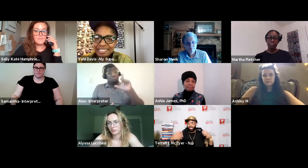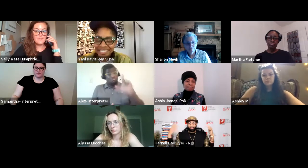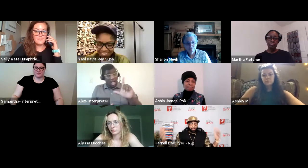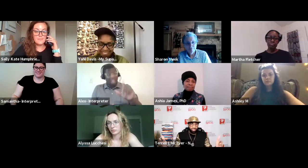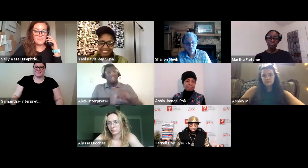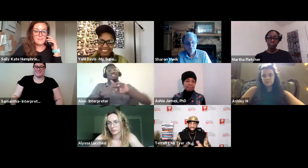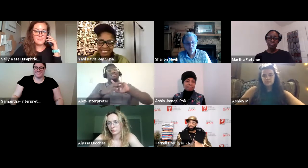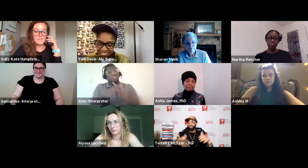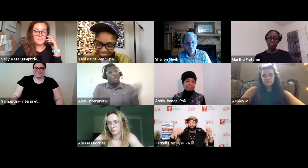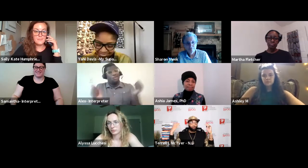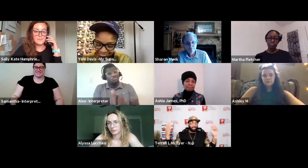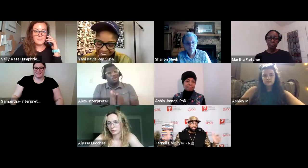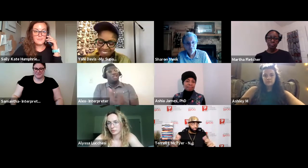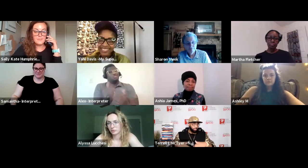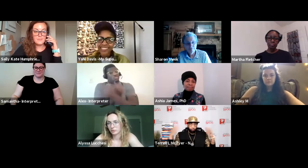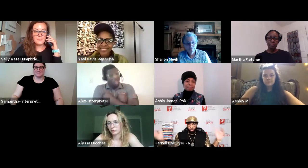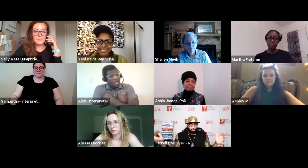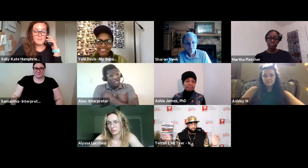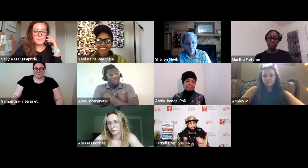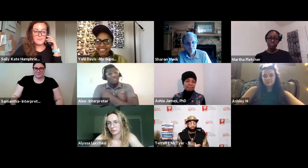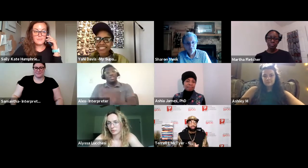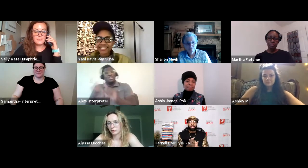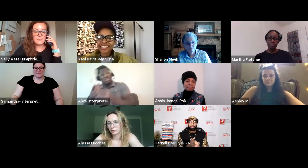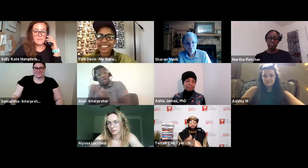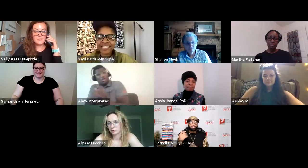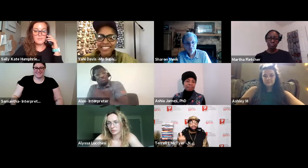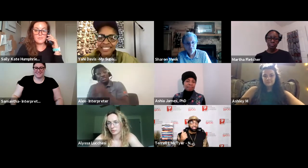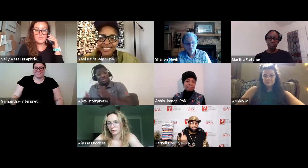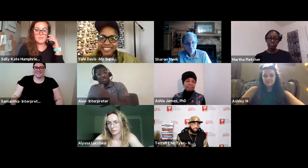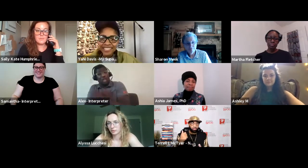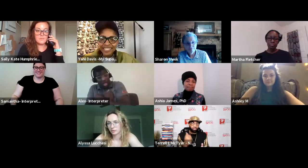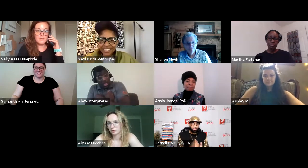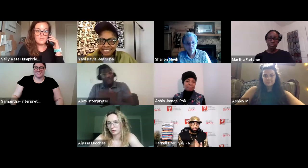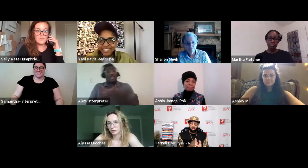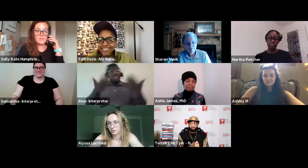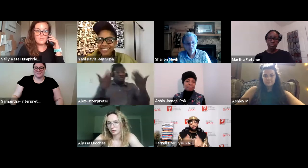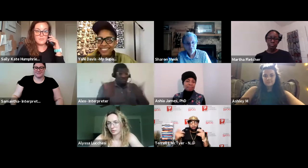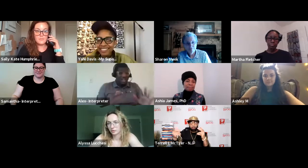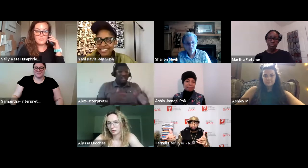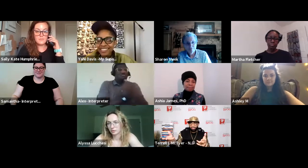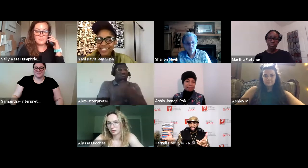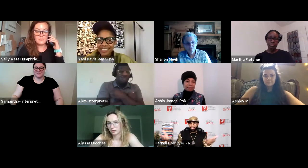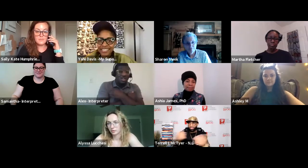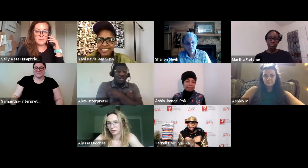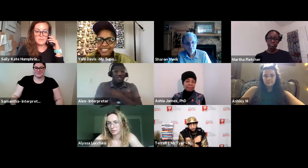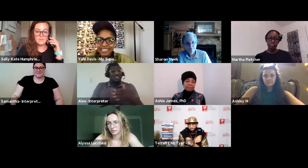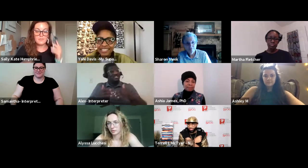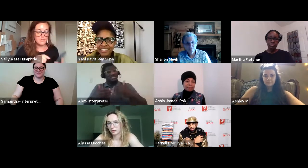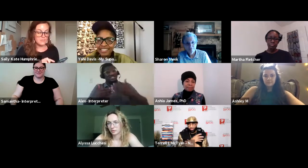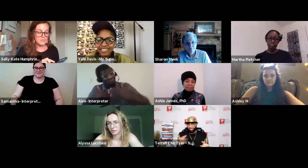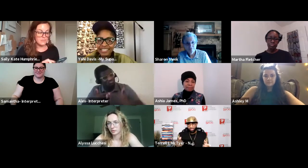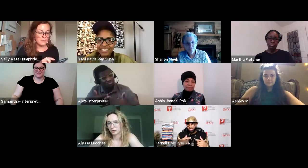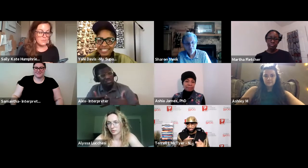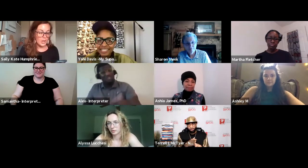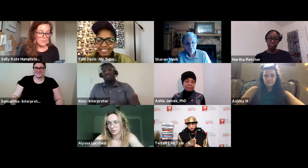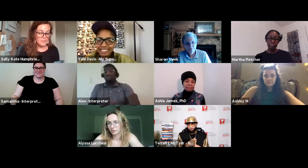begins with love. Everything ends with love. For God so loved, we know the scripture. And so we just have to continue to do the love. My brother Alex, do that whole love